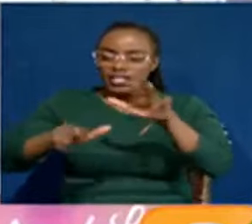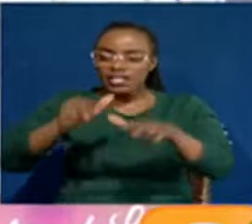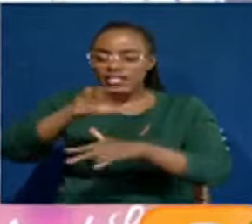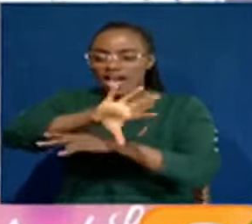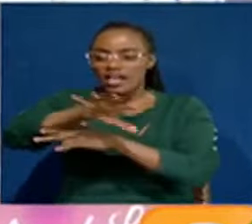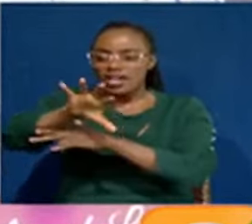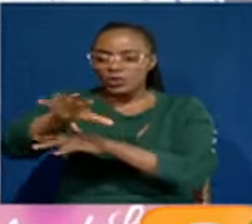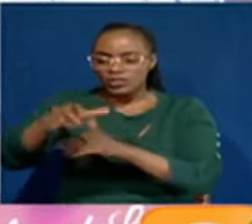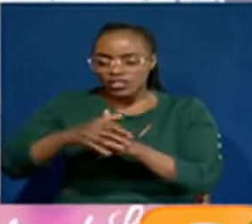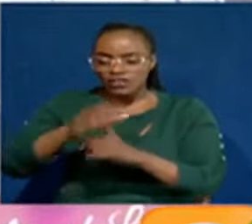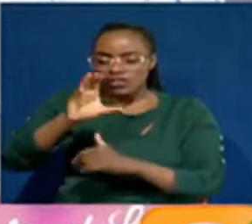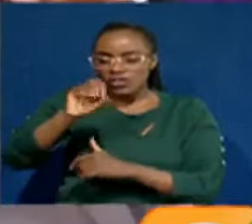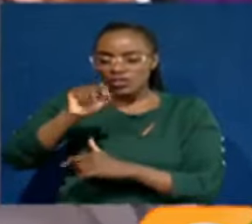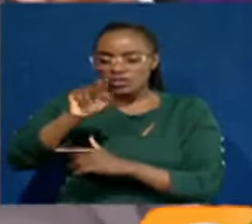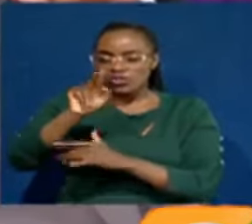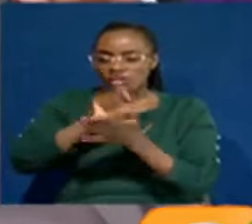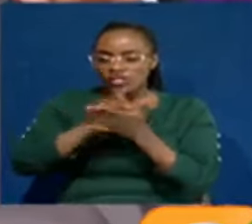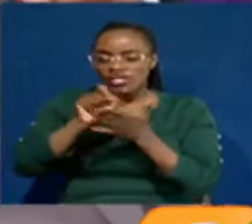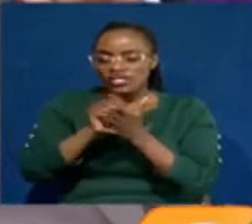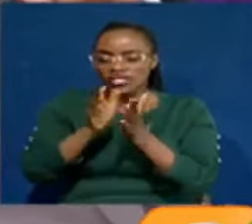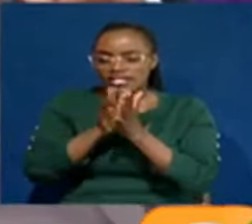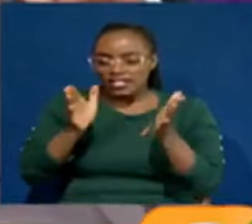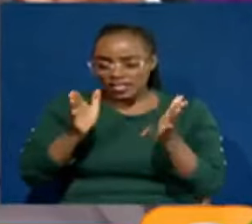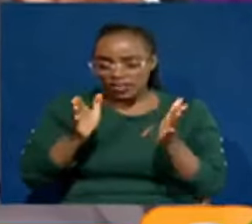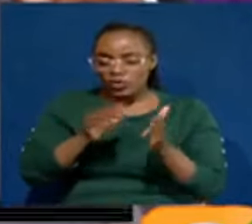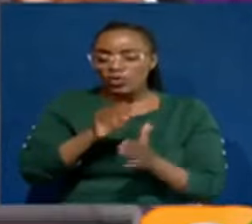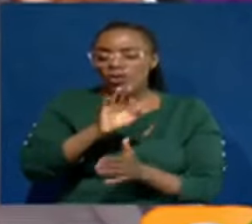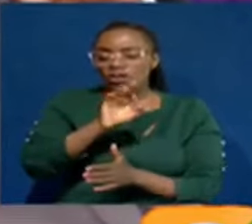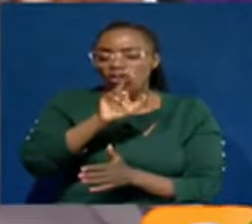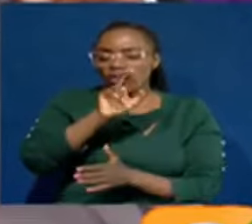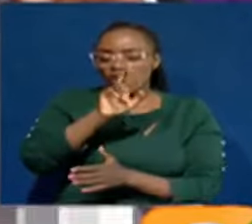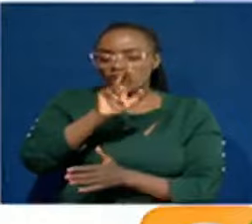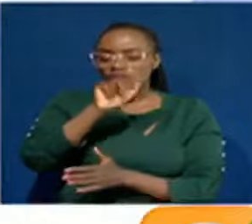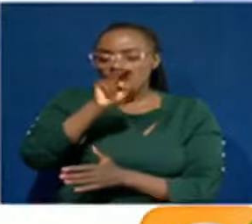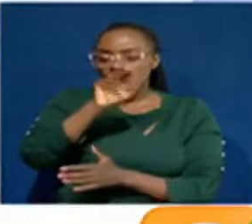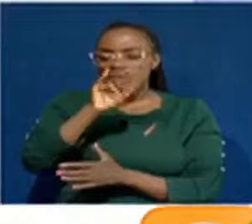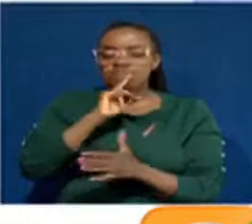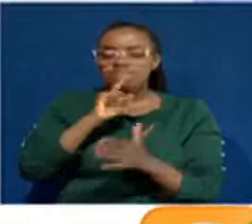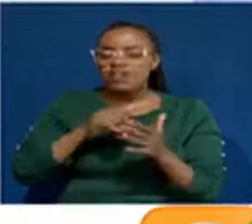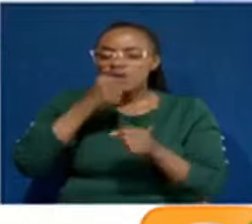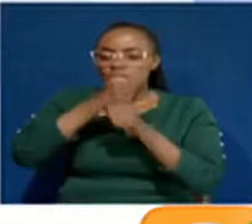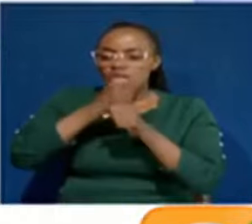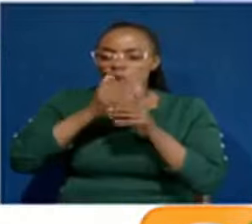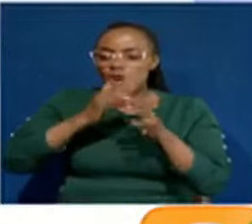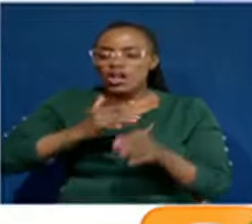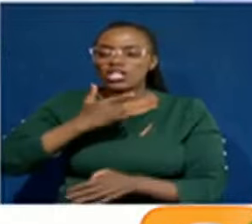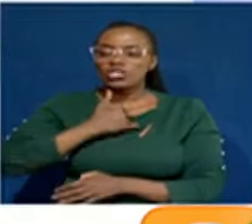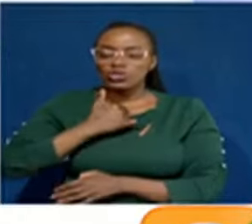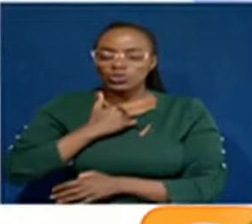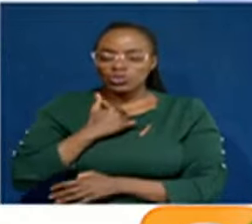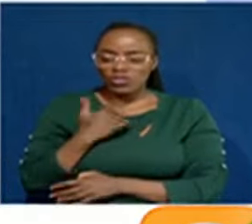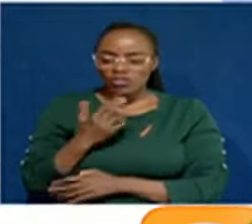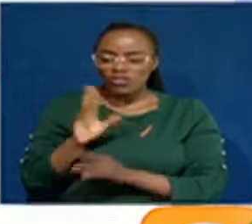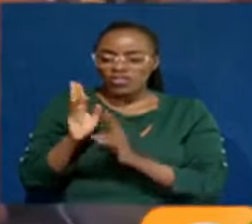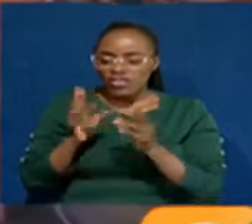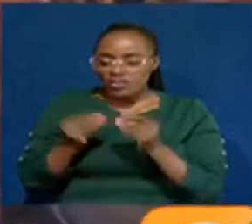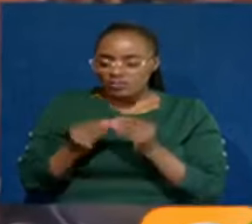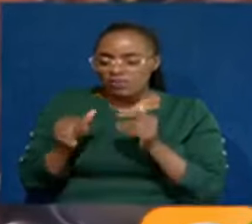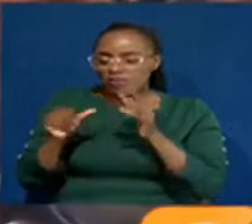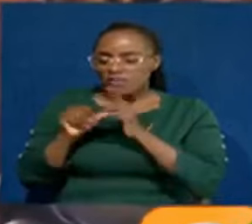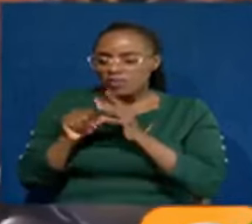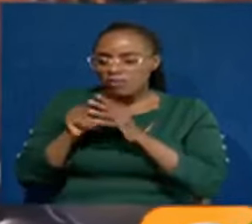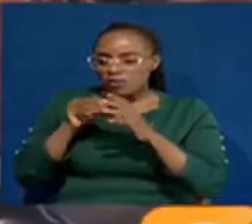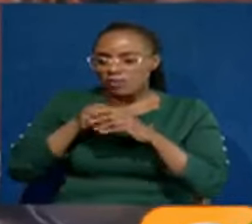County, COTU Secretary General Francis Atwoli has announced that the workers' union is trying to avert a crisis in the